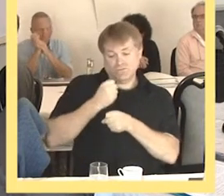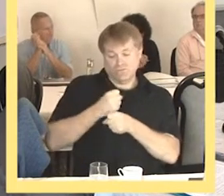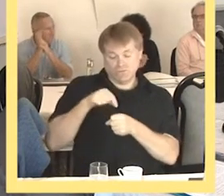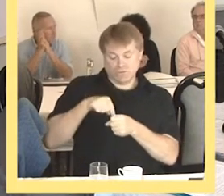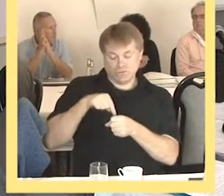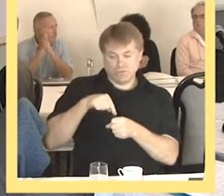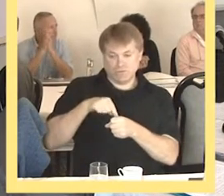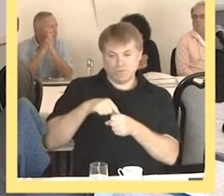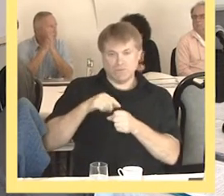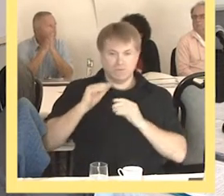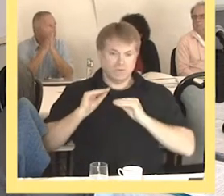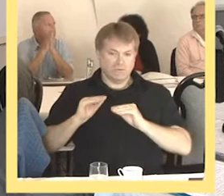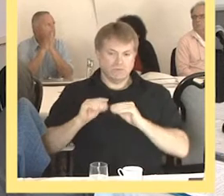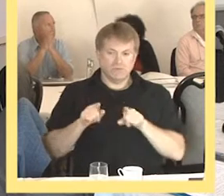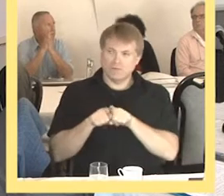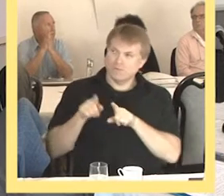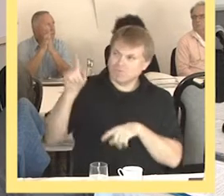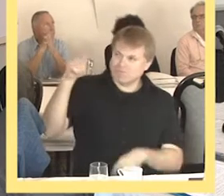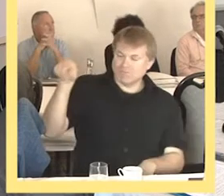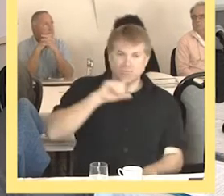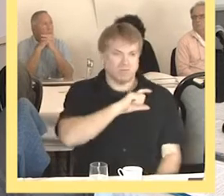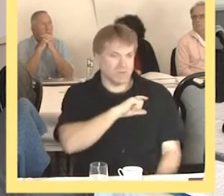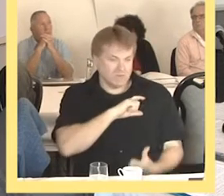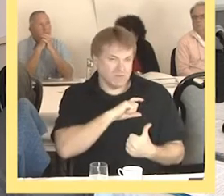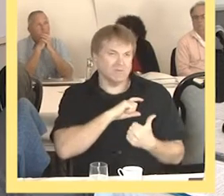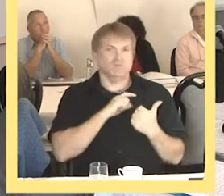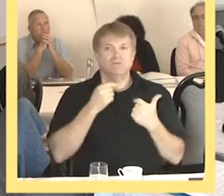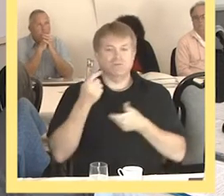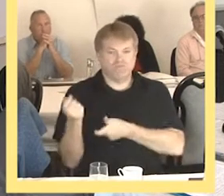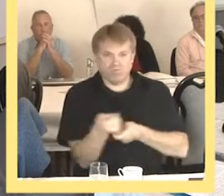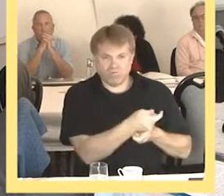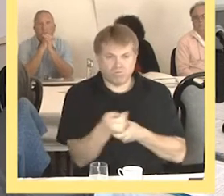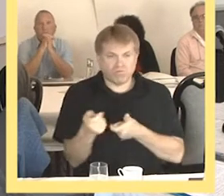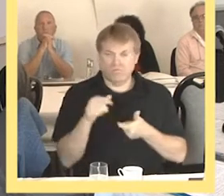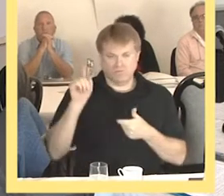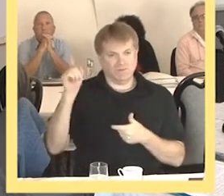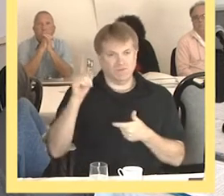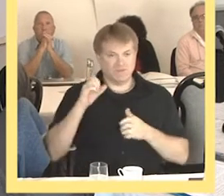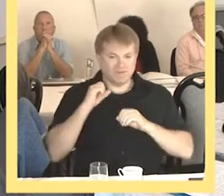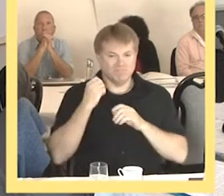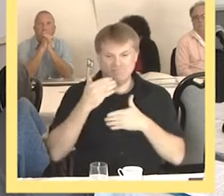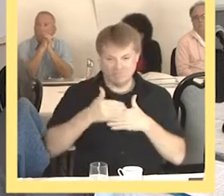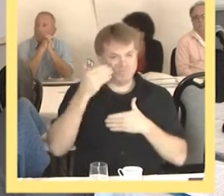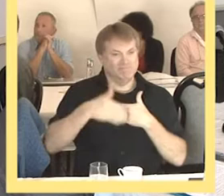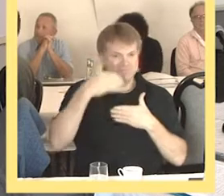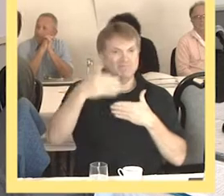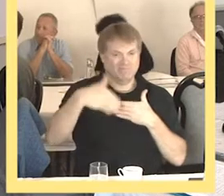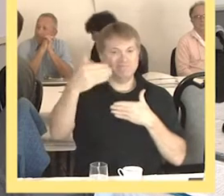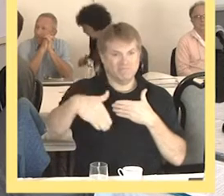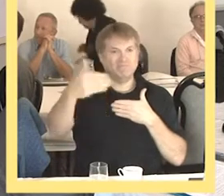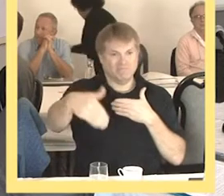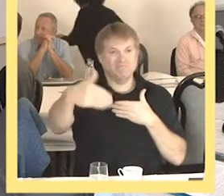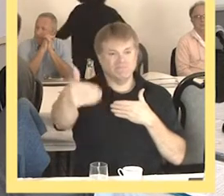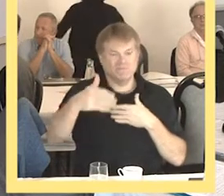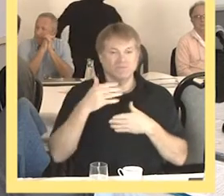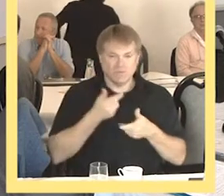used in fire brigades and among police from time to time. And in addition to that, maybe